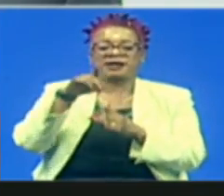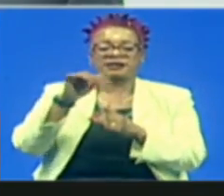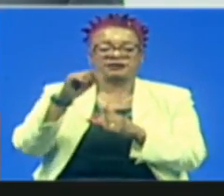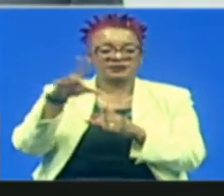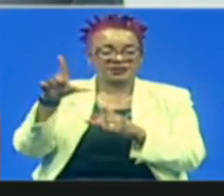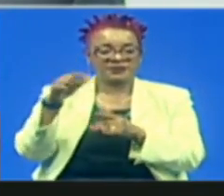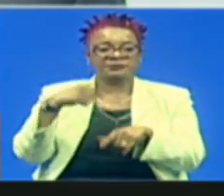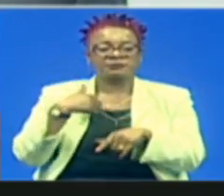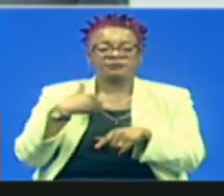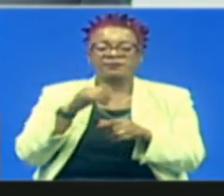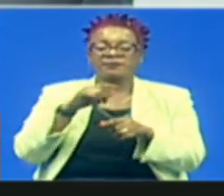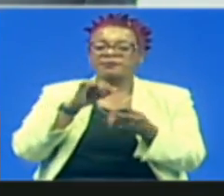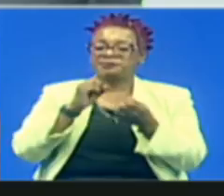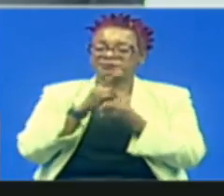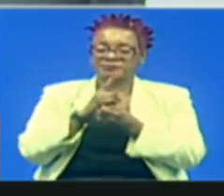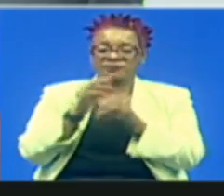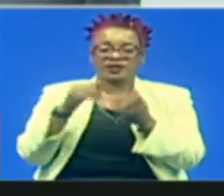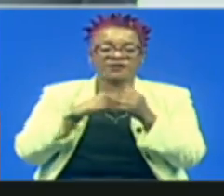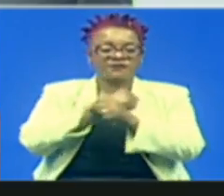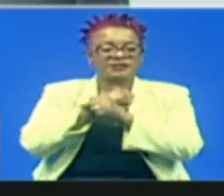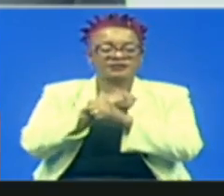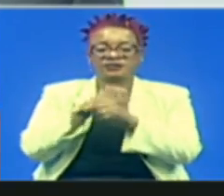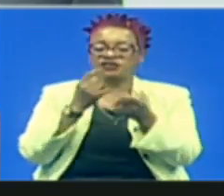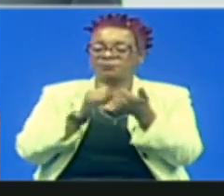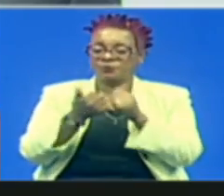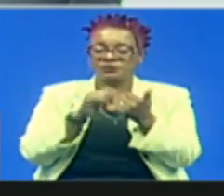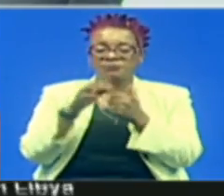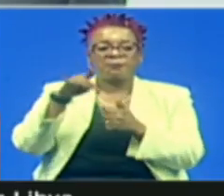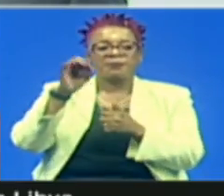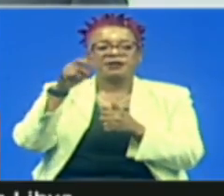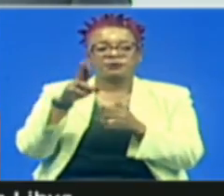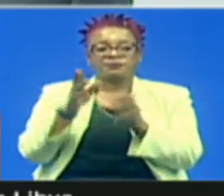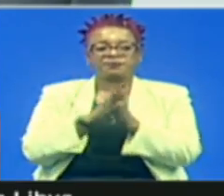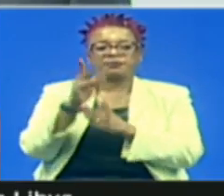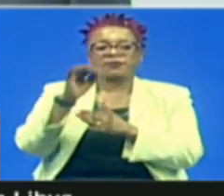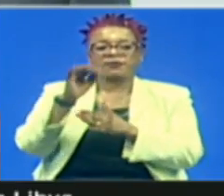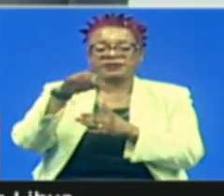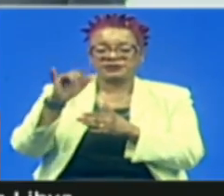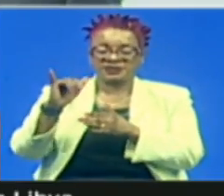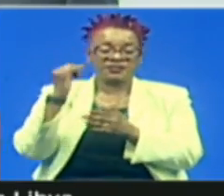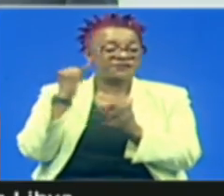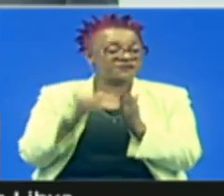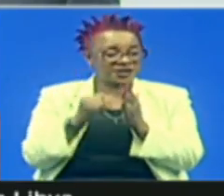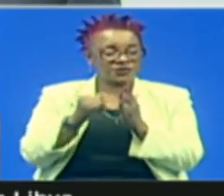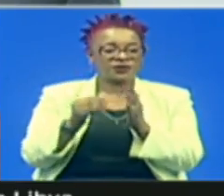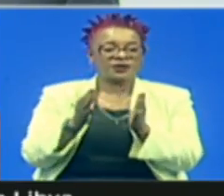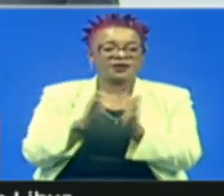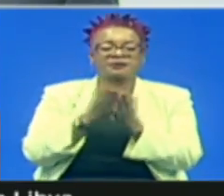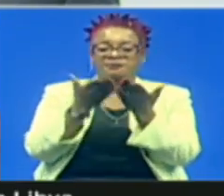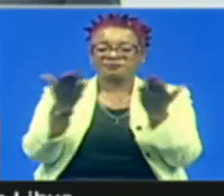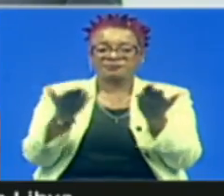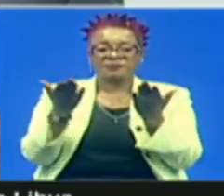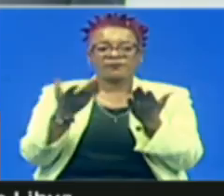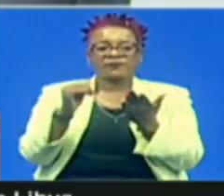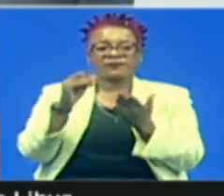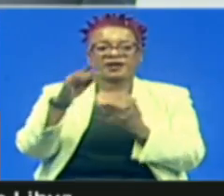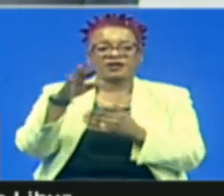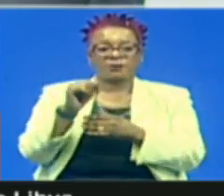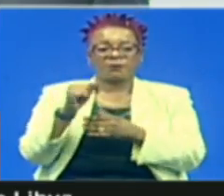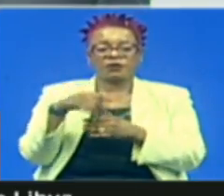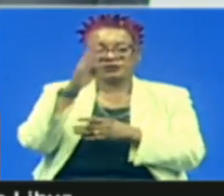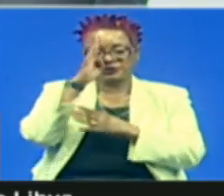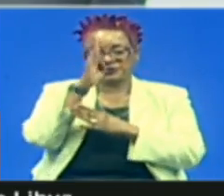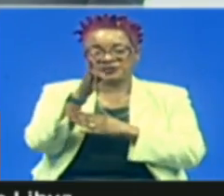double defending champions Chile 3-0. Peru will play Brazil in the final at the Rio de Janeiro's Maracana Stadium on